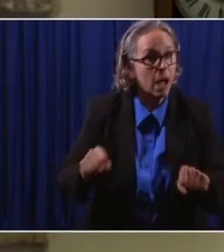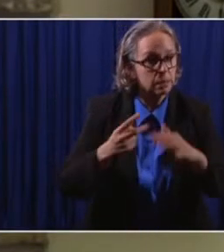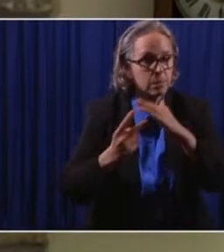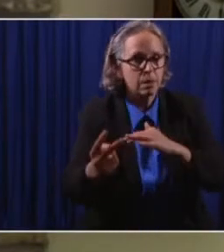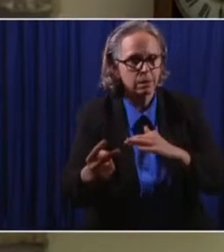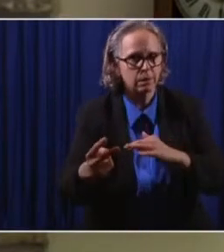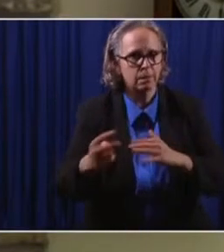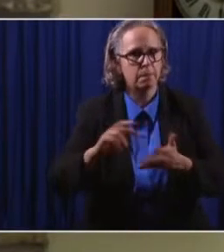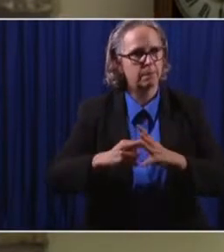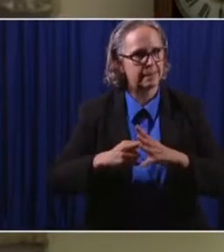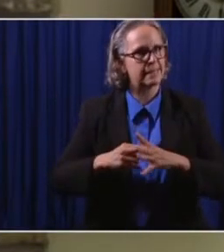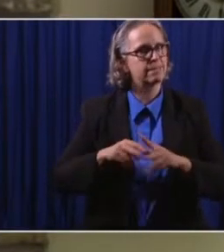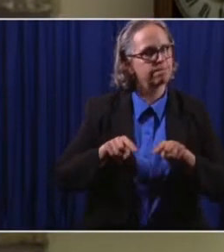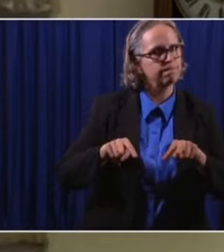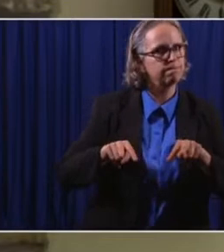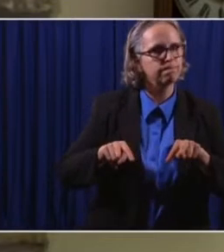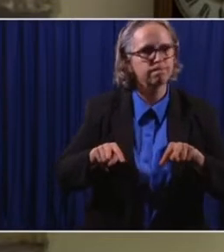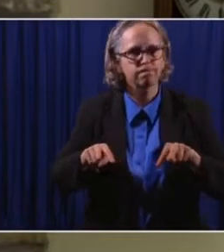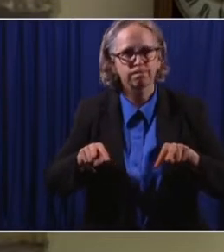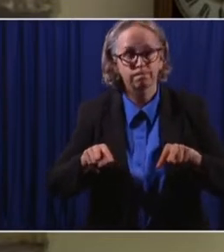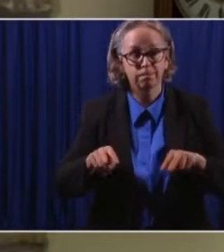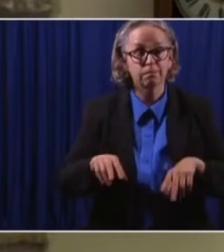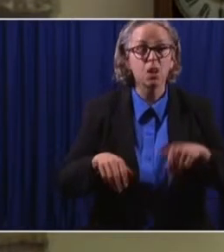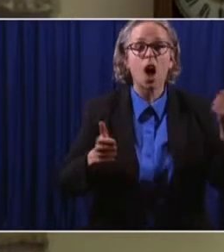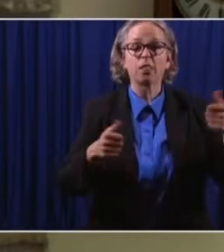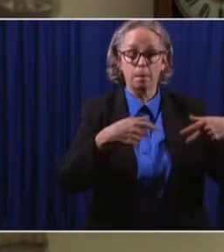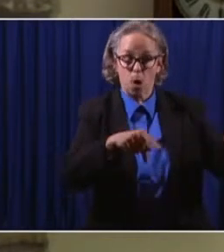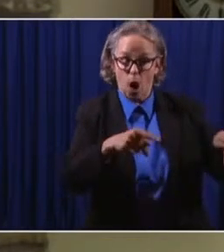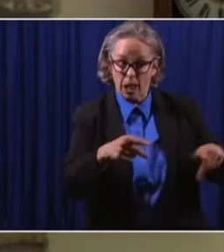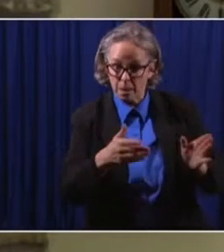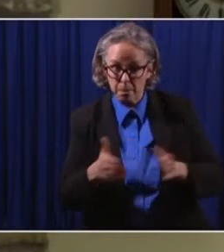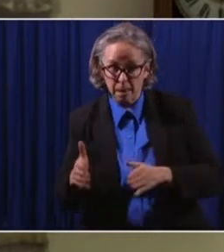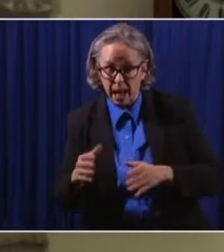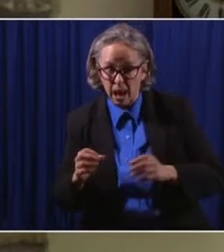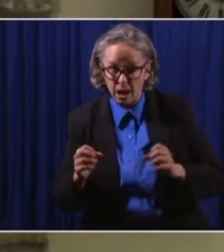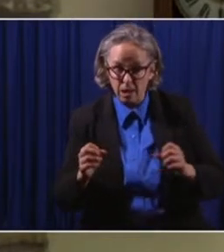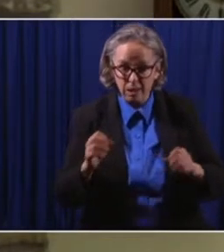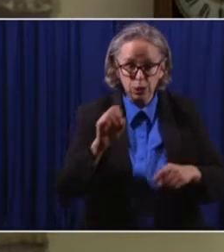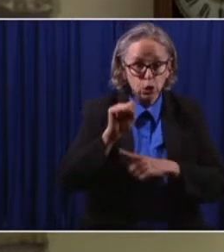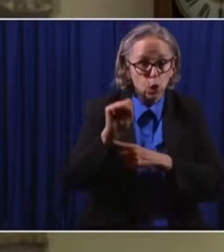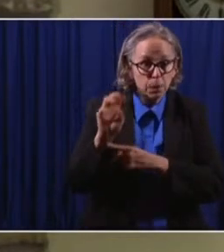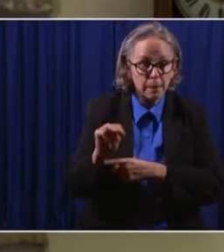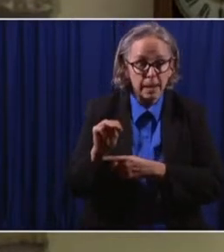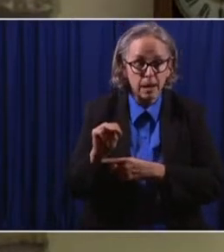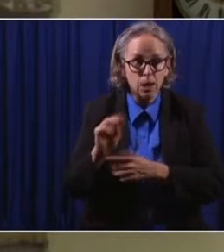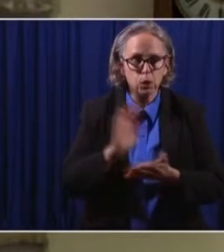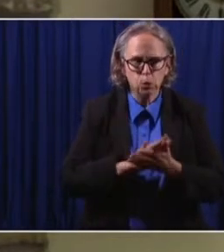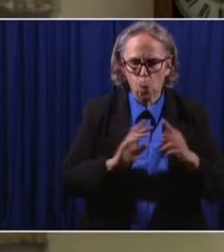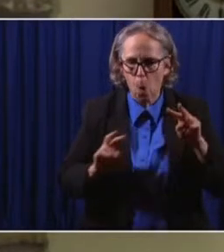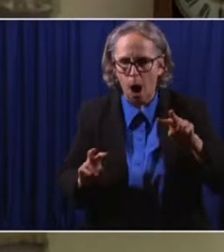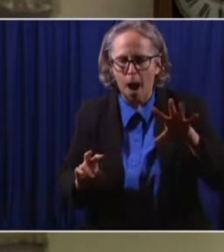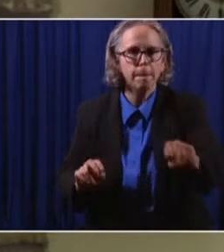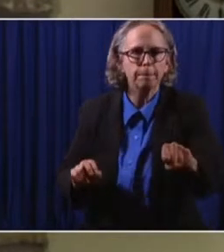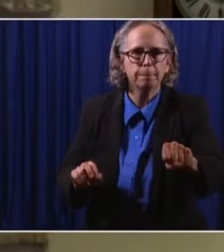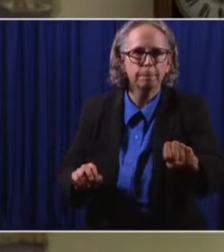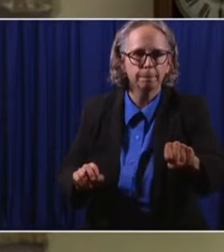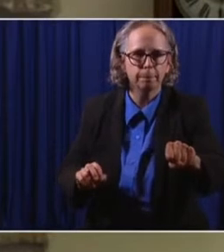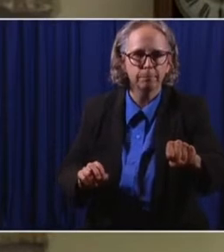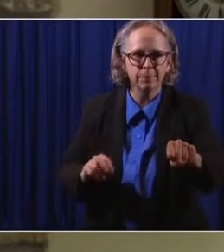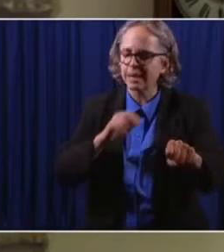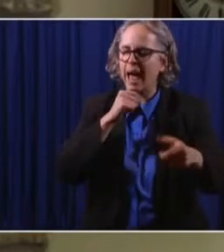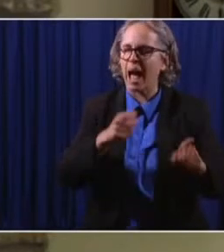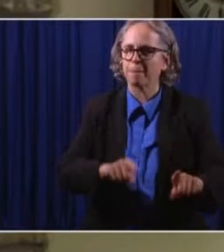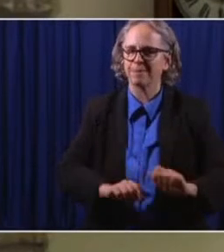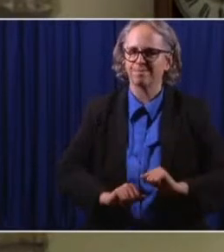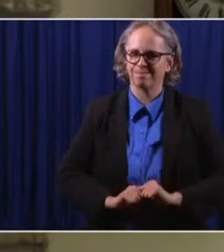social media did not go forward. Life is full of trade-offs, and if we want our kids in school, which we do, we want